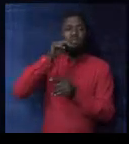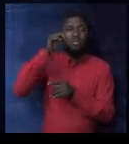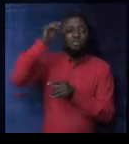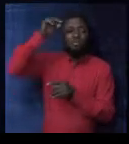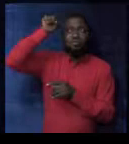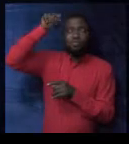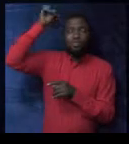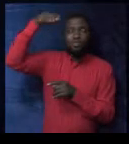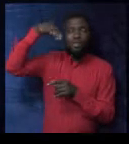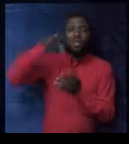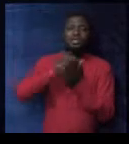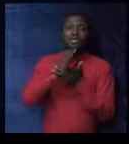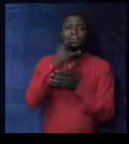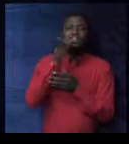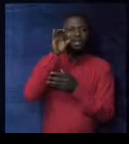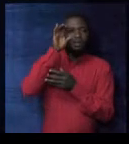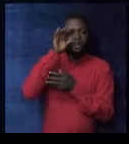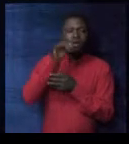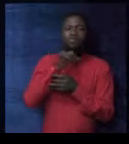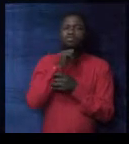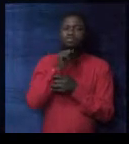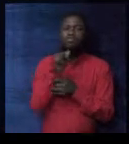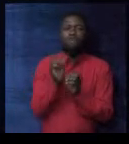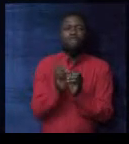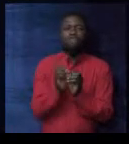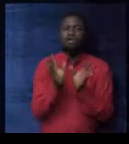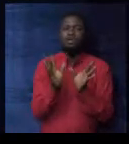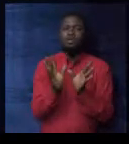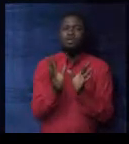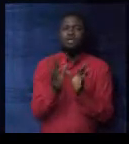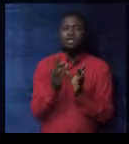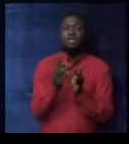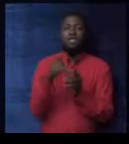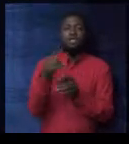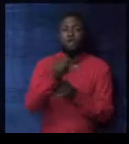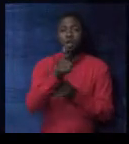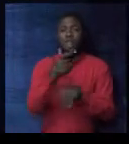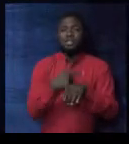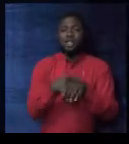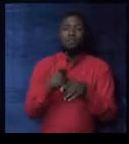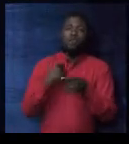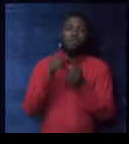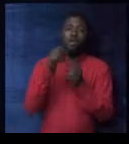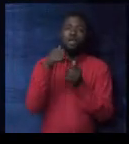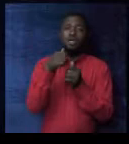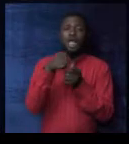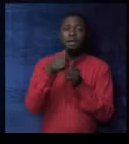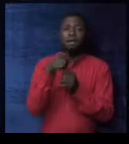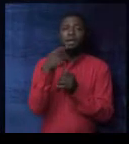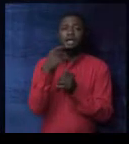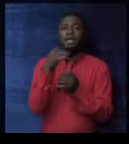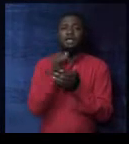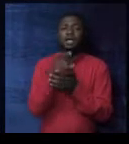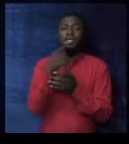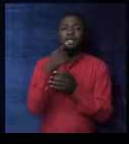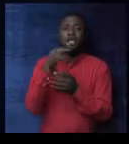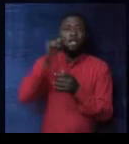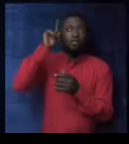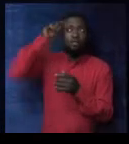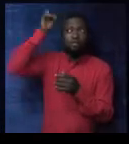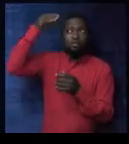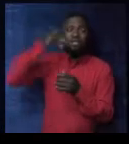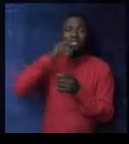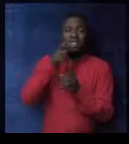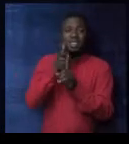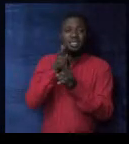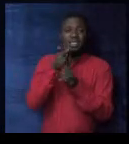from the Sun. That's the moon is non-luminous. No, the other time we talked about sun, that sun is